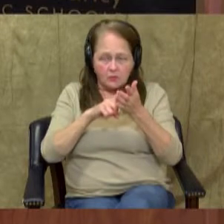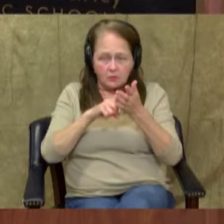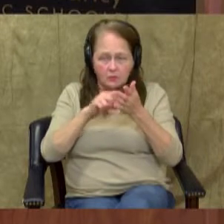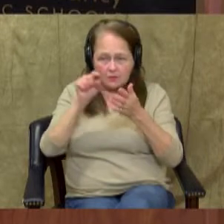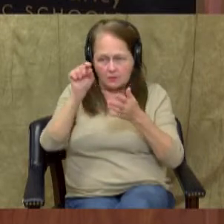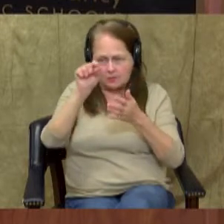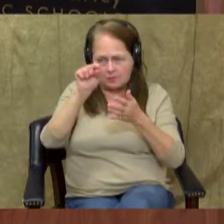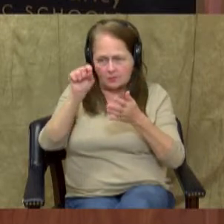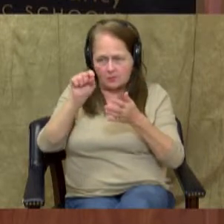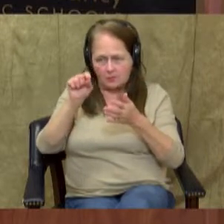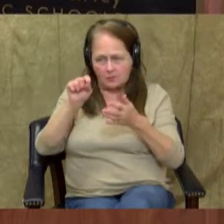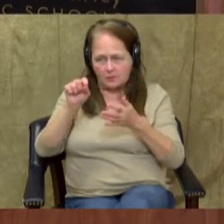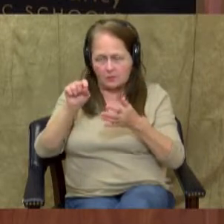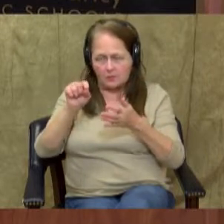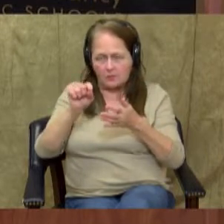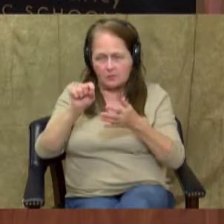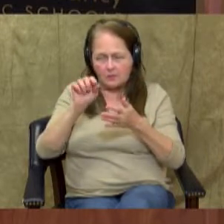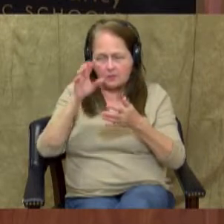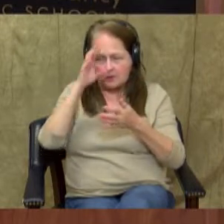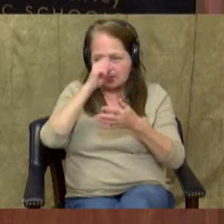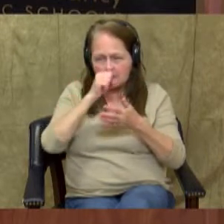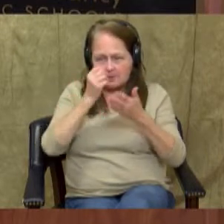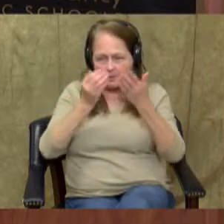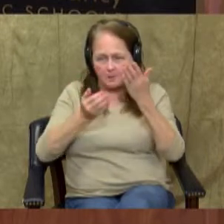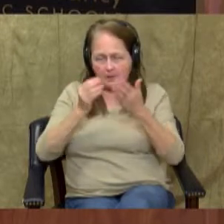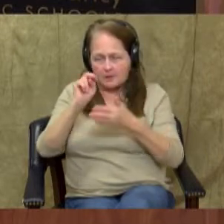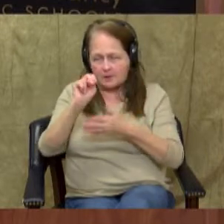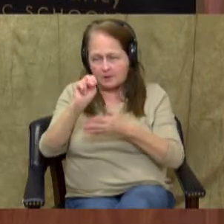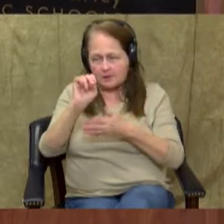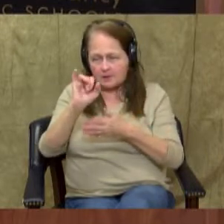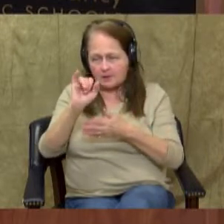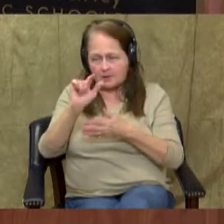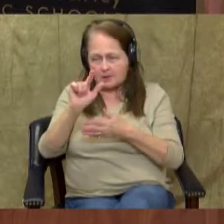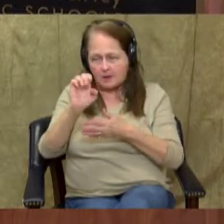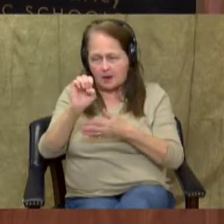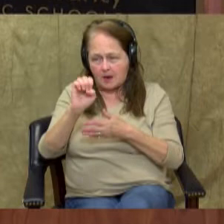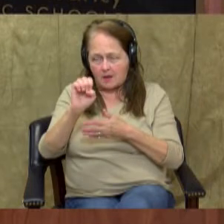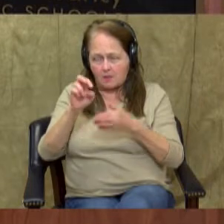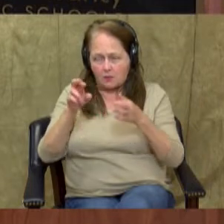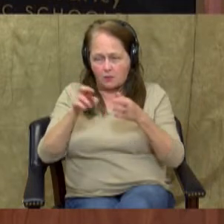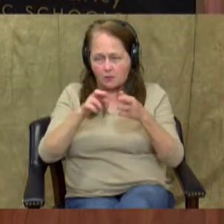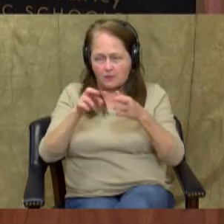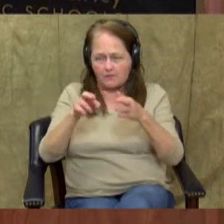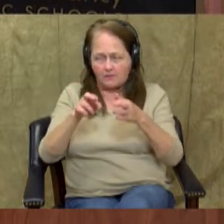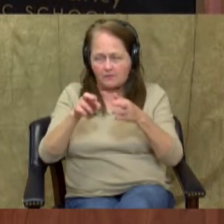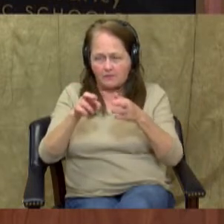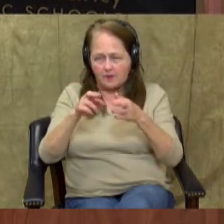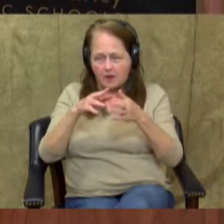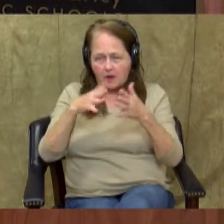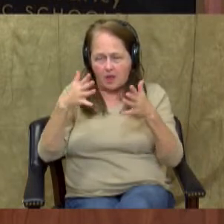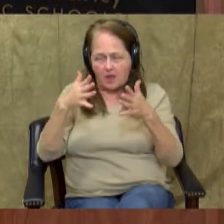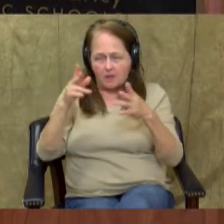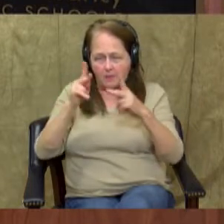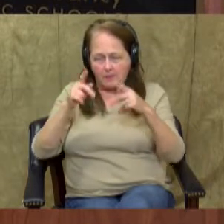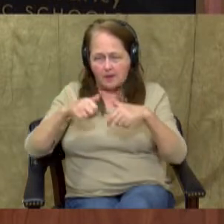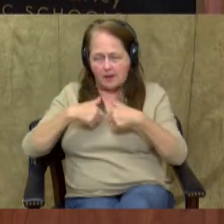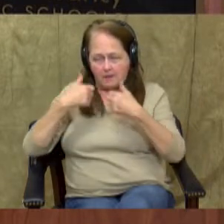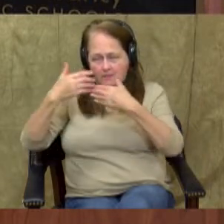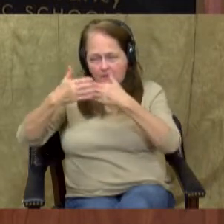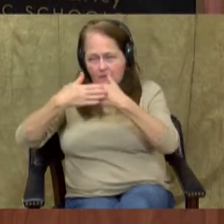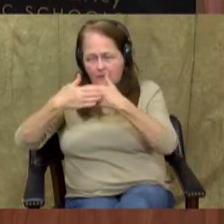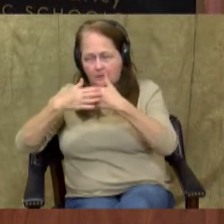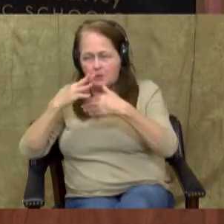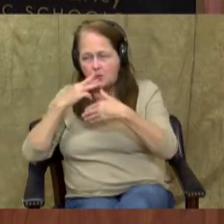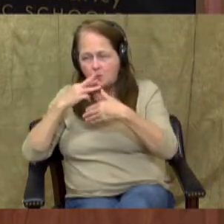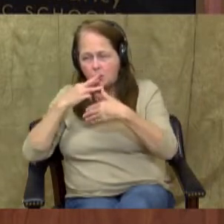squiggle here, and you can guess that that's probably the Nile River. You've got a lot of population along the Mediterranean, the